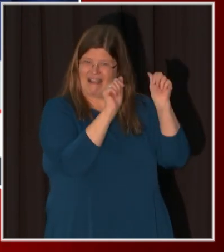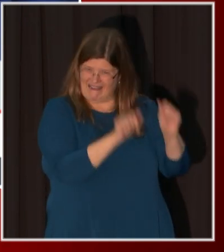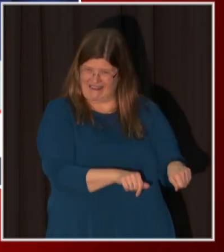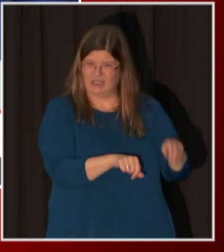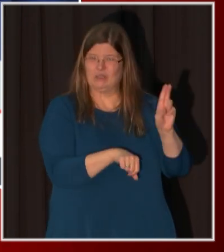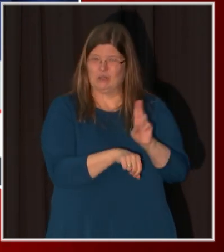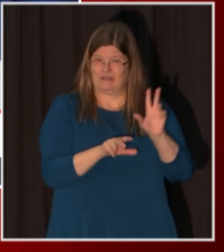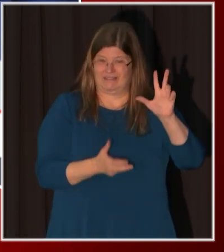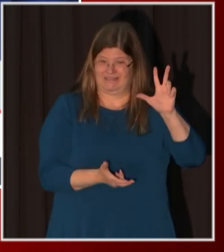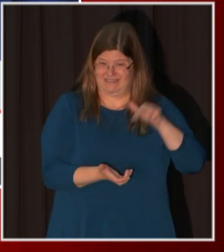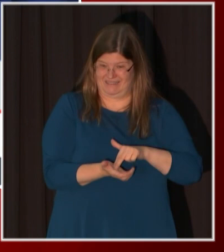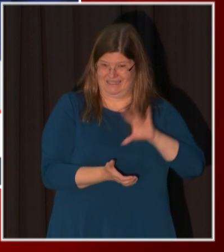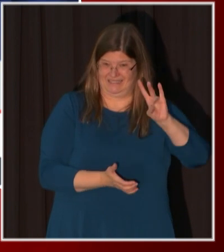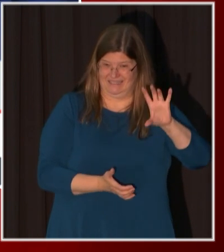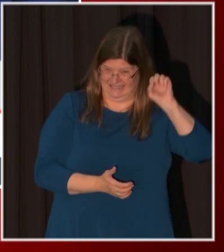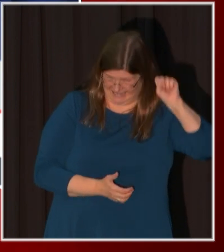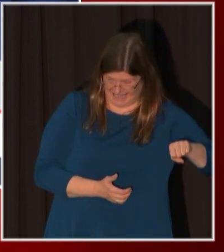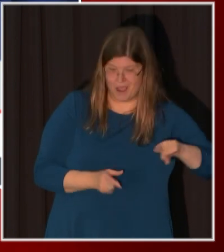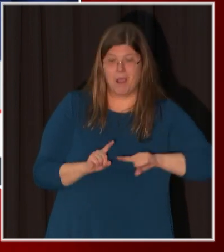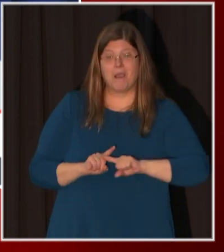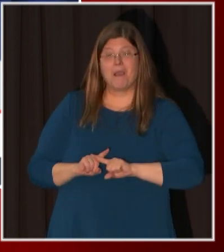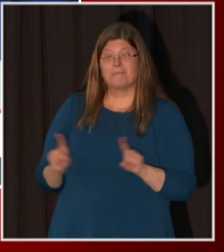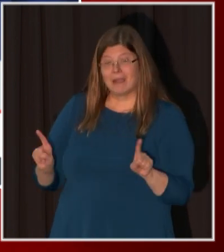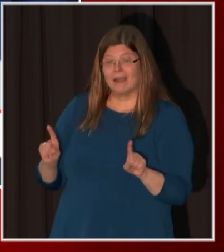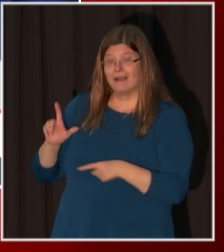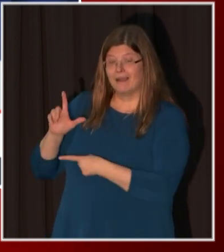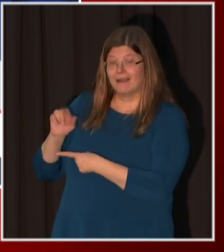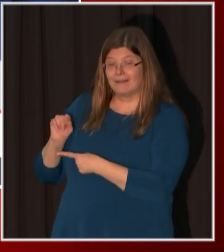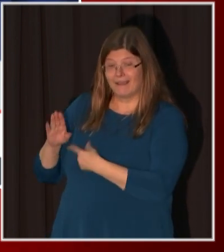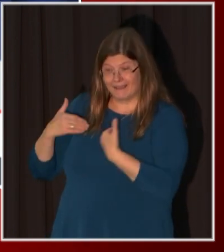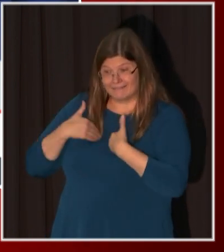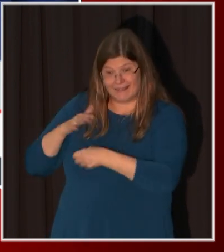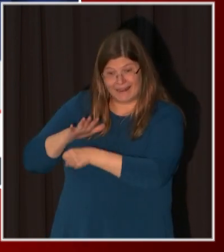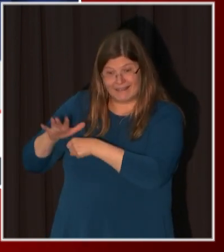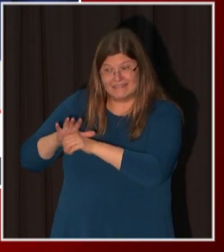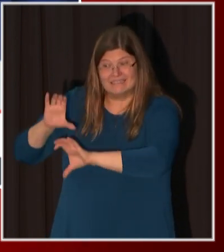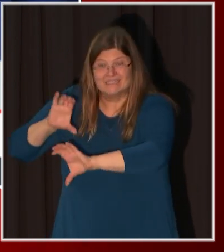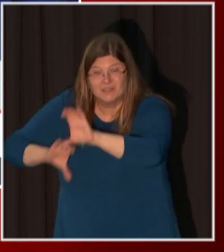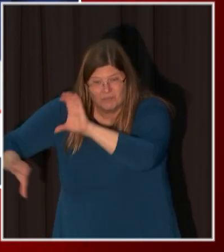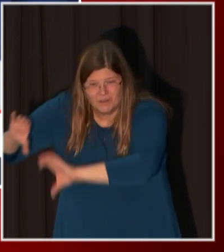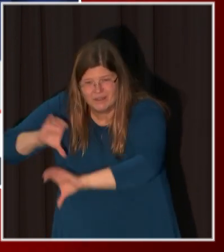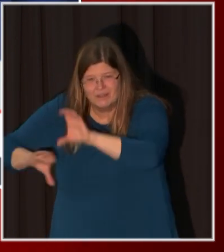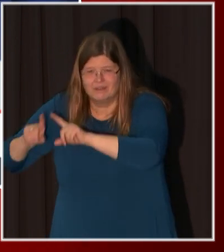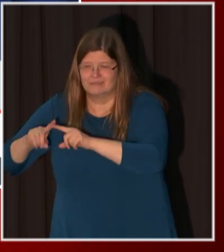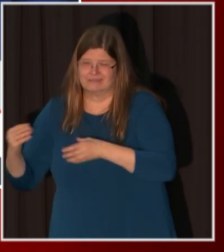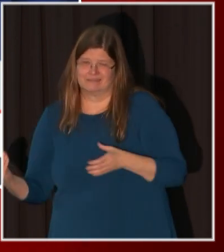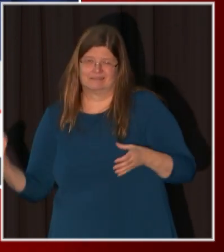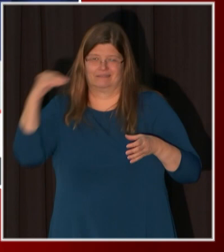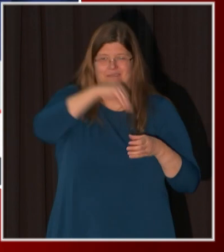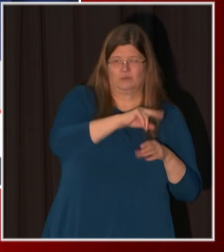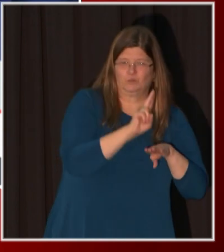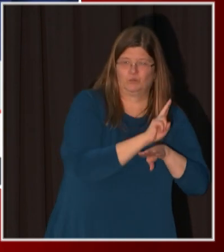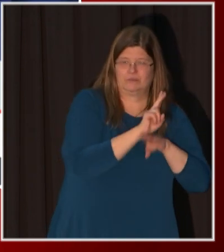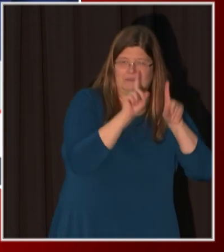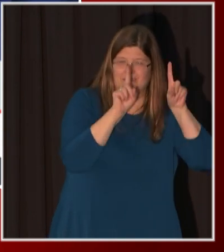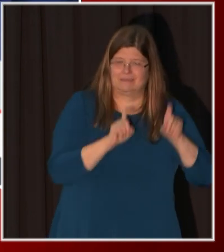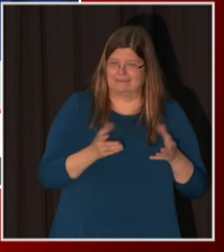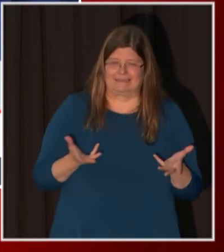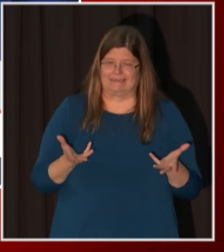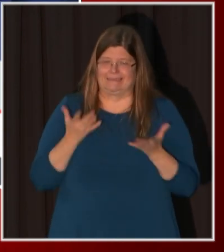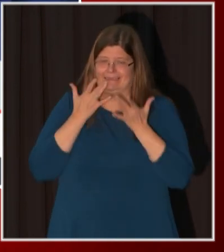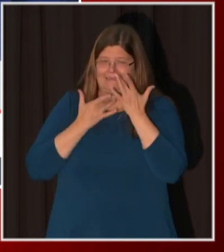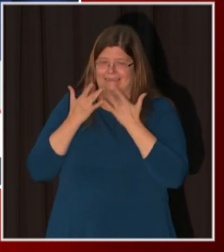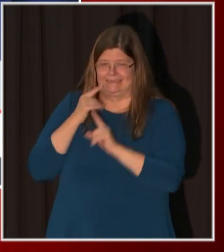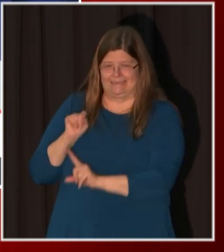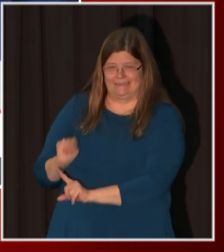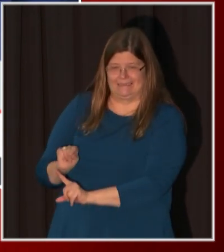but the laboratories themselves, the operators of the laboratories, through a number of supply chain challenges, the